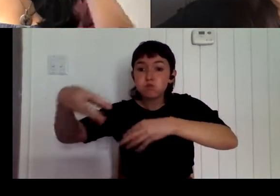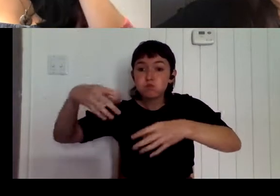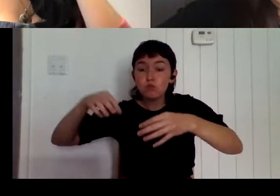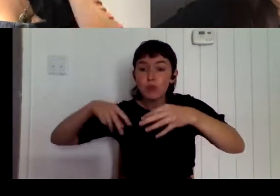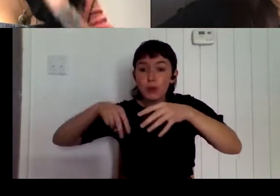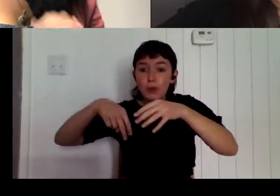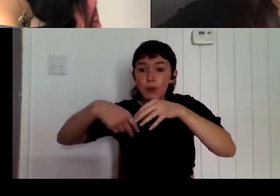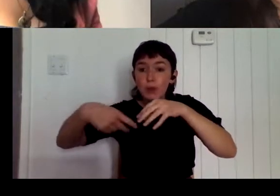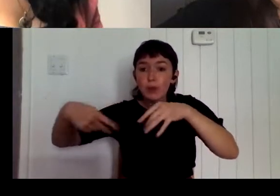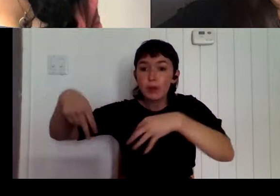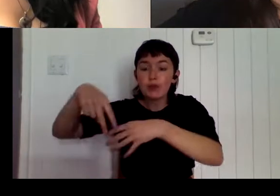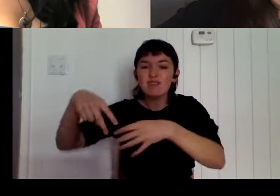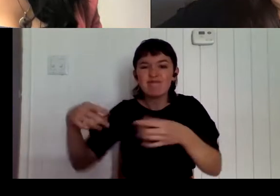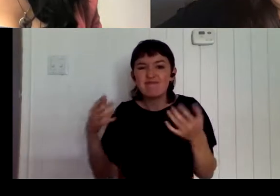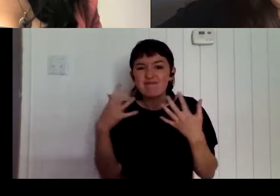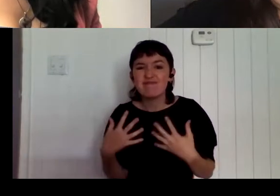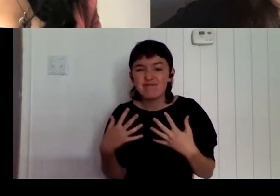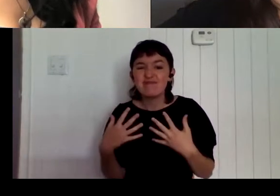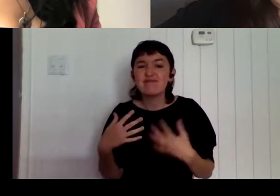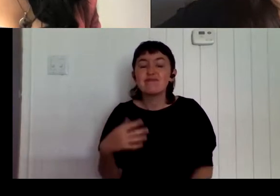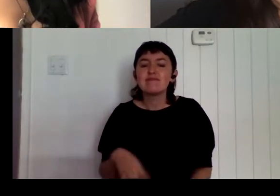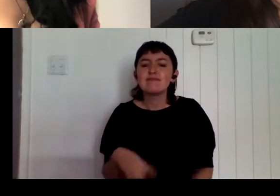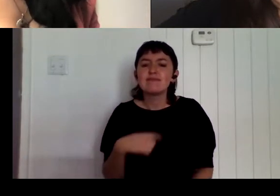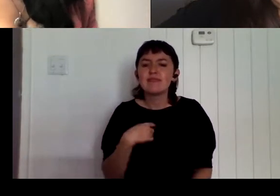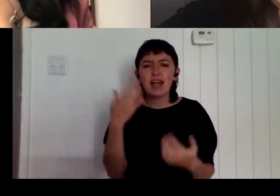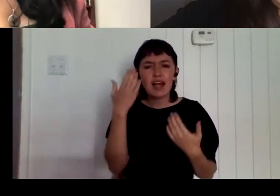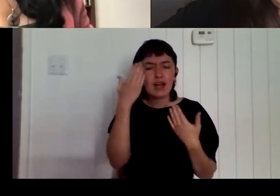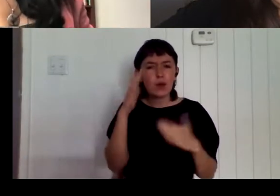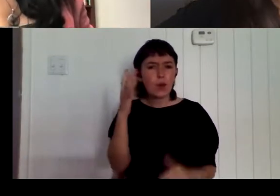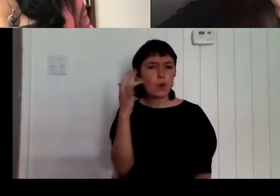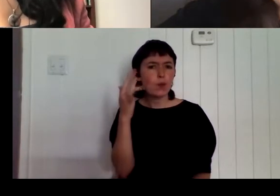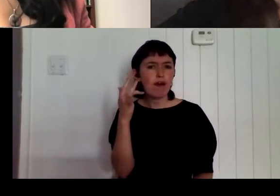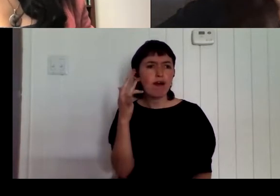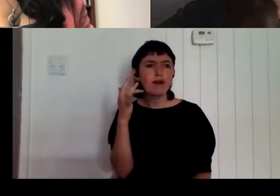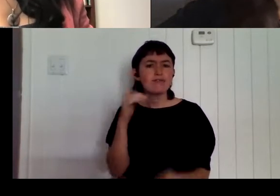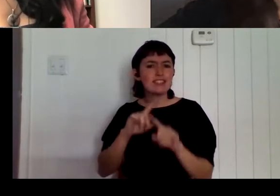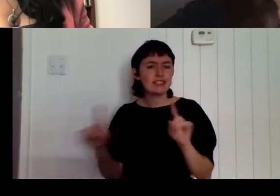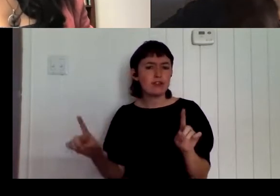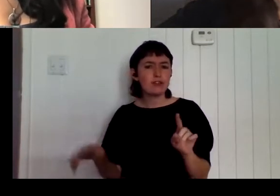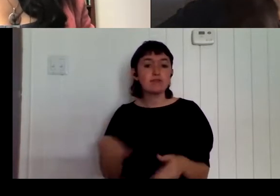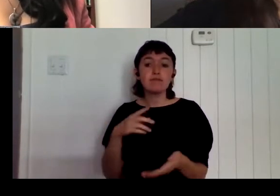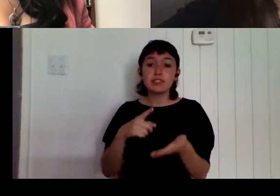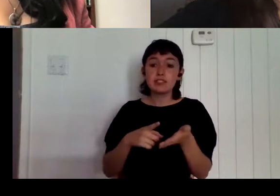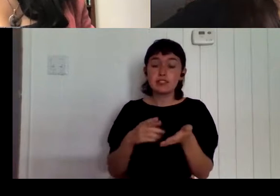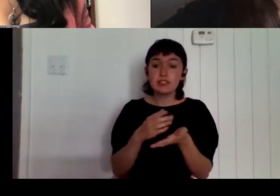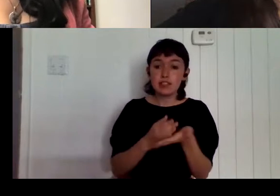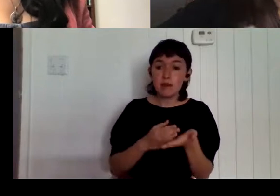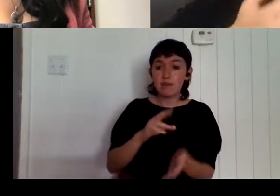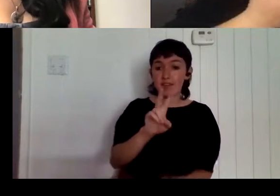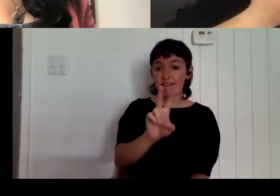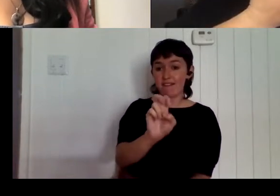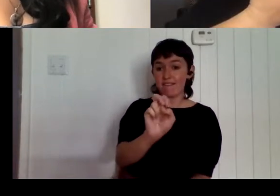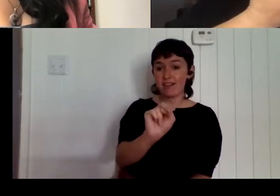interaction. But I don't actually know why there's a difference. I know some are venomous and then there's problems when you get